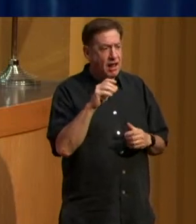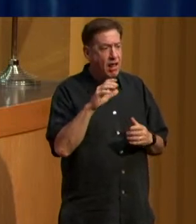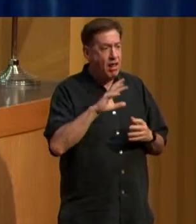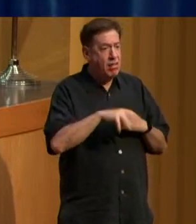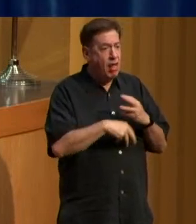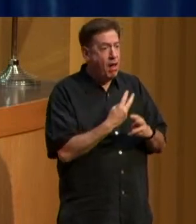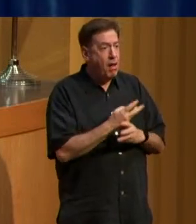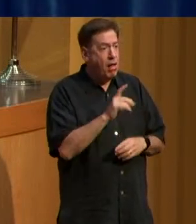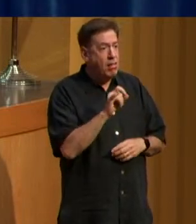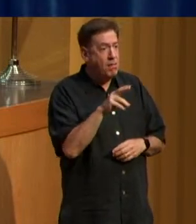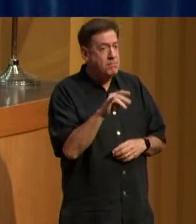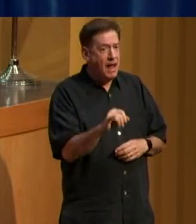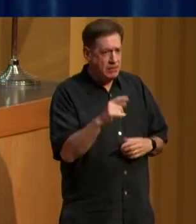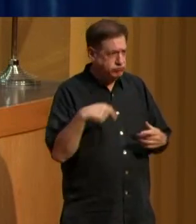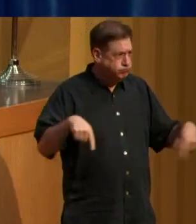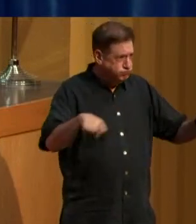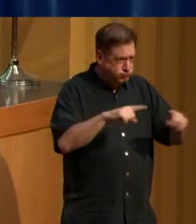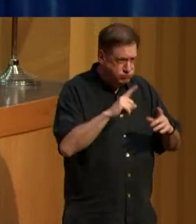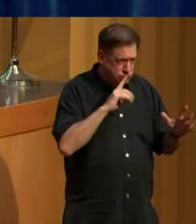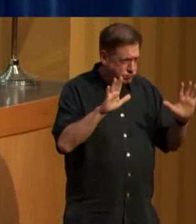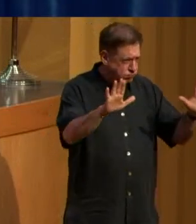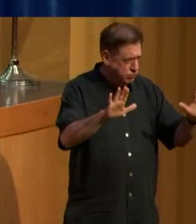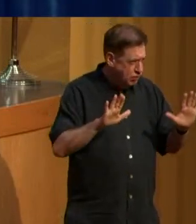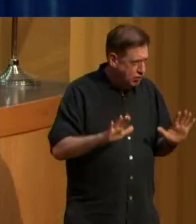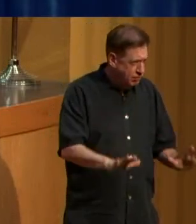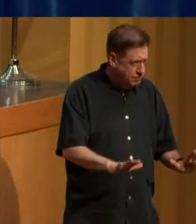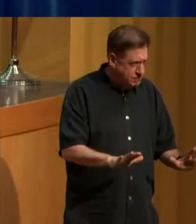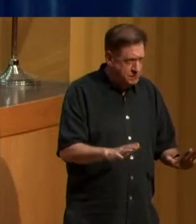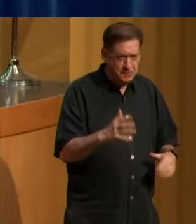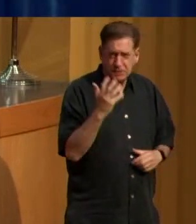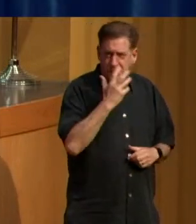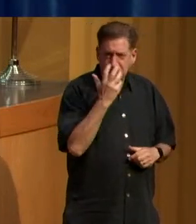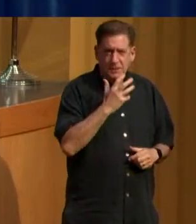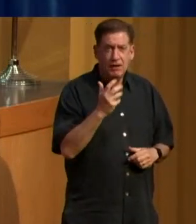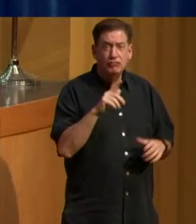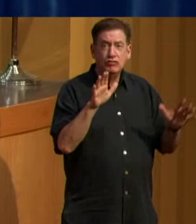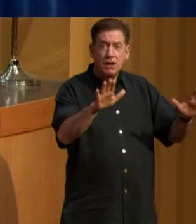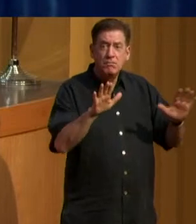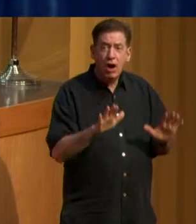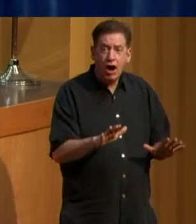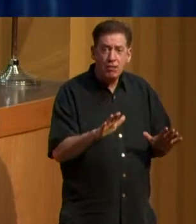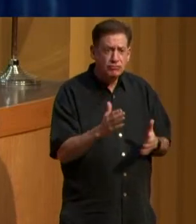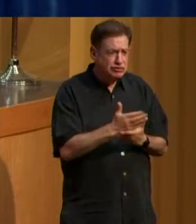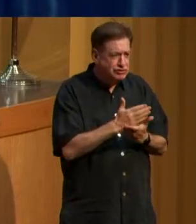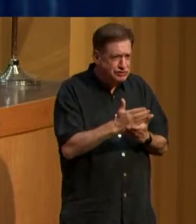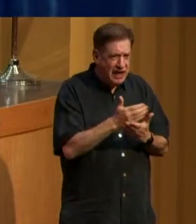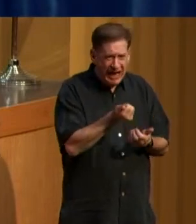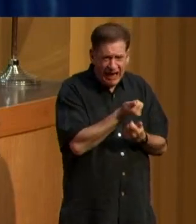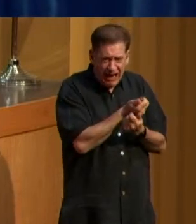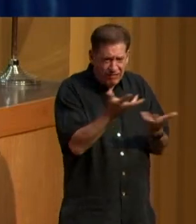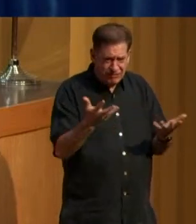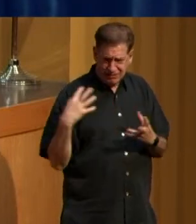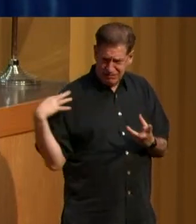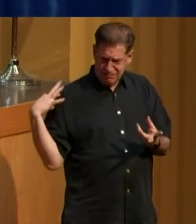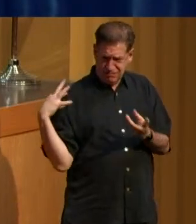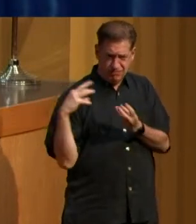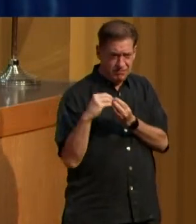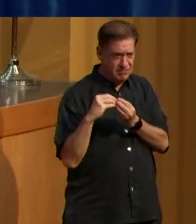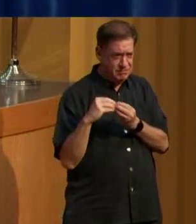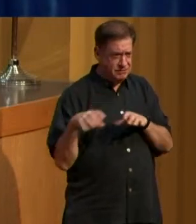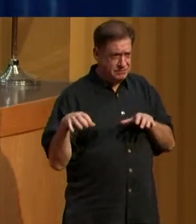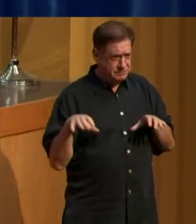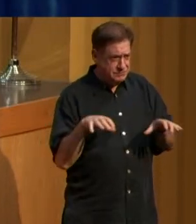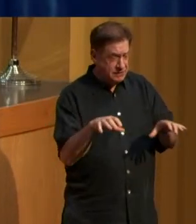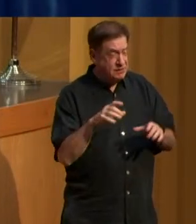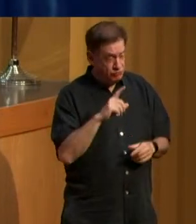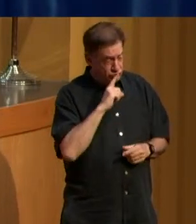is remarkable. I mean, that's why I'm remarking on it, right? It's remarkable this year. Like all the things that you guys did, it's remarkable, but it's